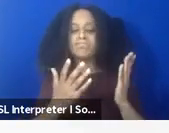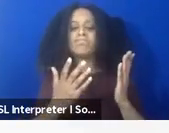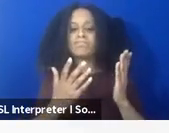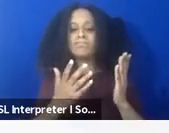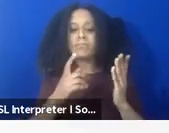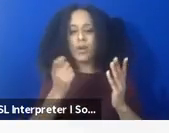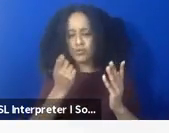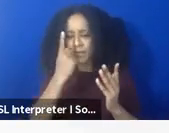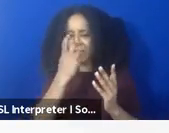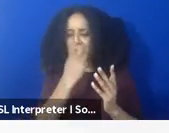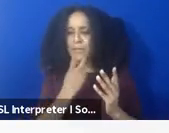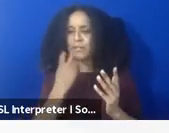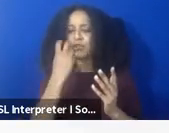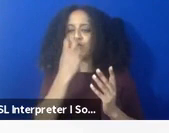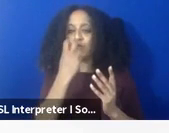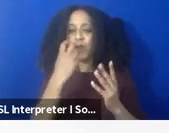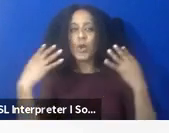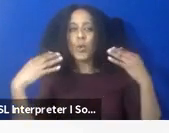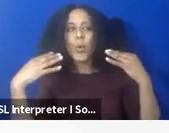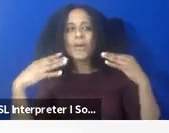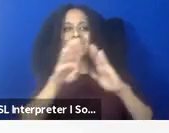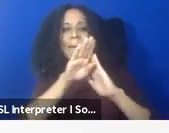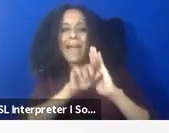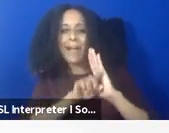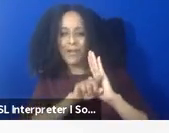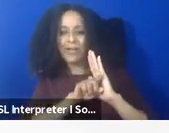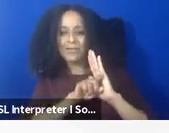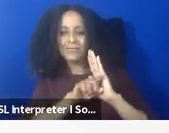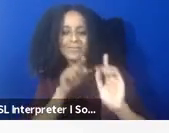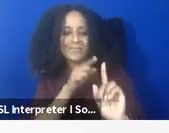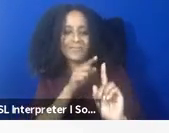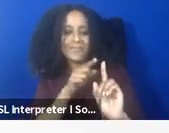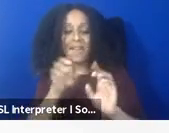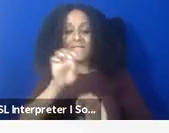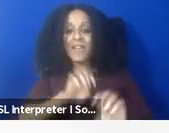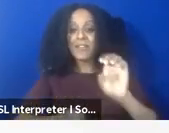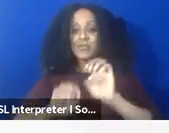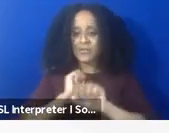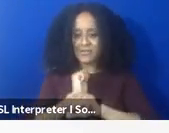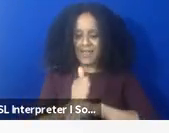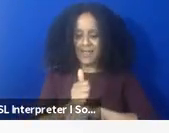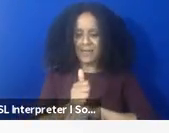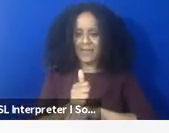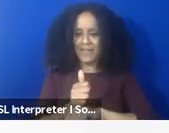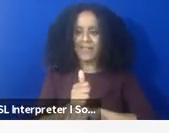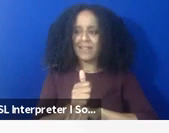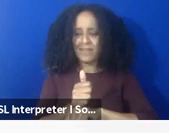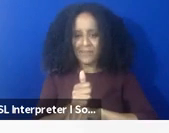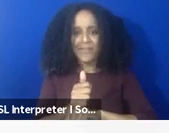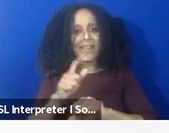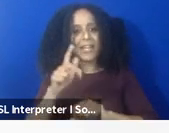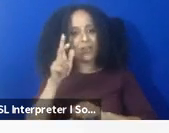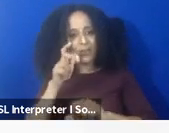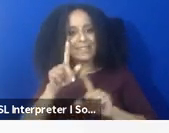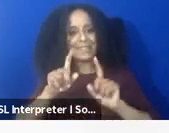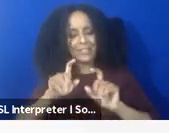understanding of speech, particularly in noisy backgrounds. Second, the evaluation and establishing a baseline hearing test is critical